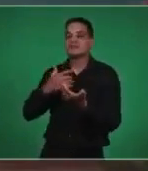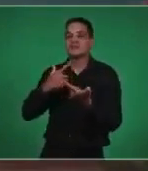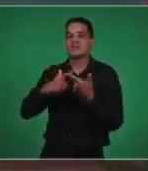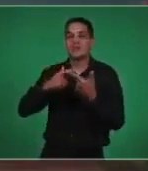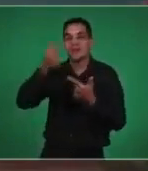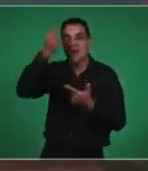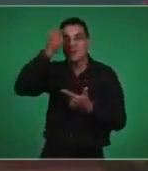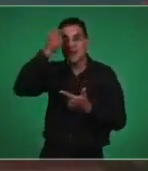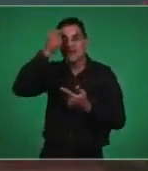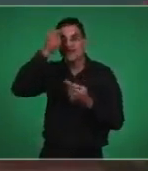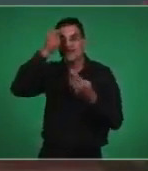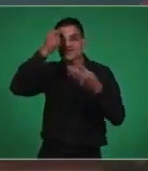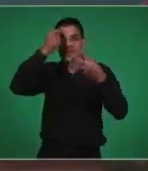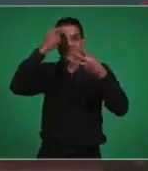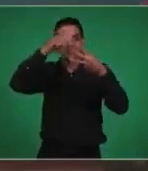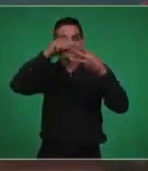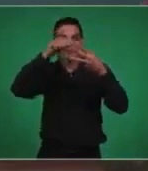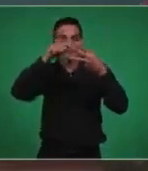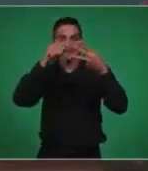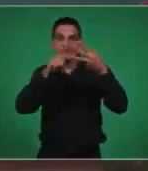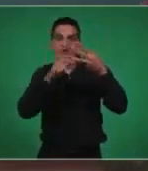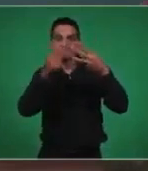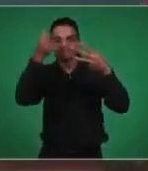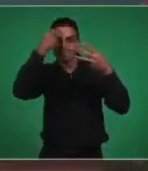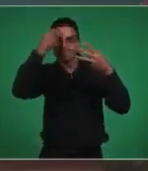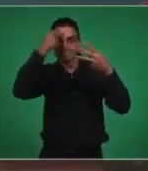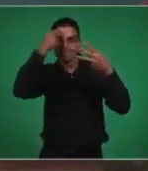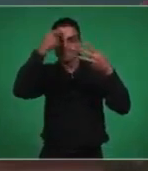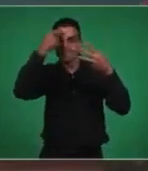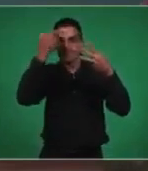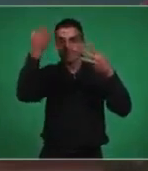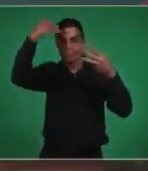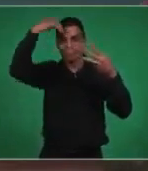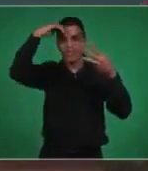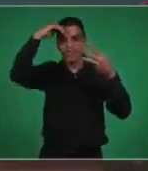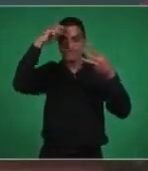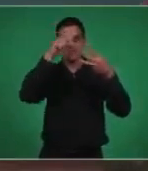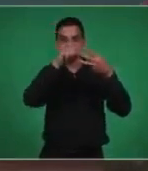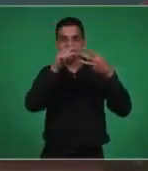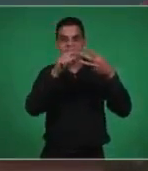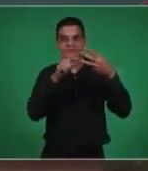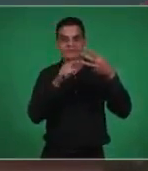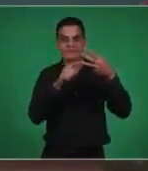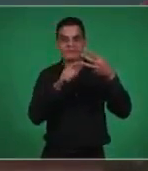were three divisions in the mind. Three divisions in the mind.